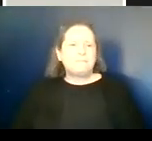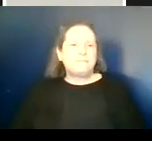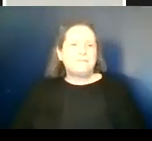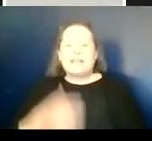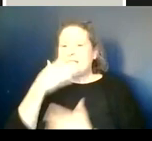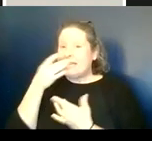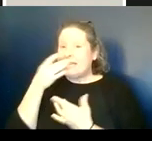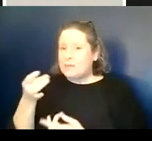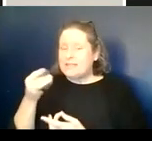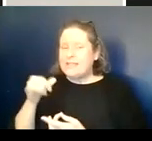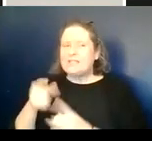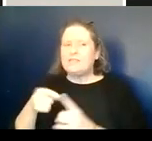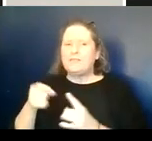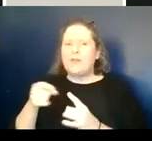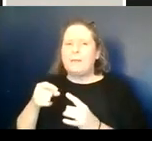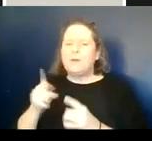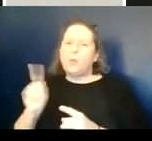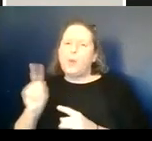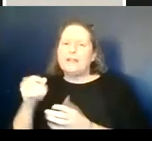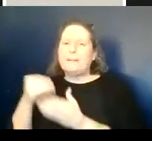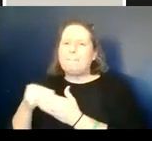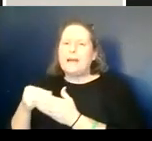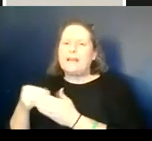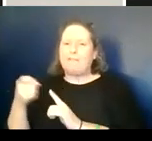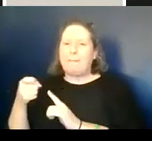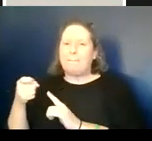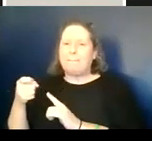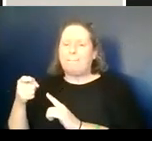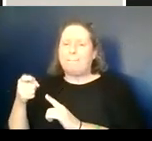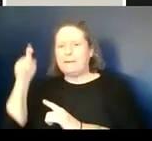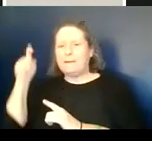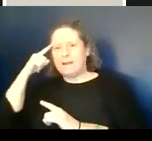of funding silos where we have organizations through